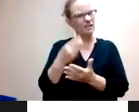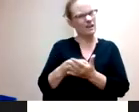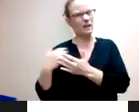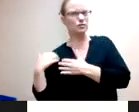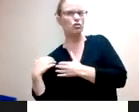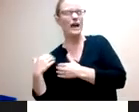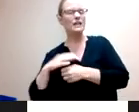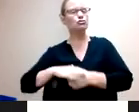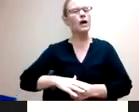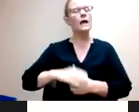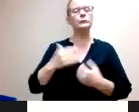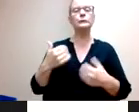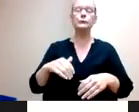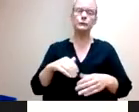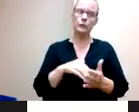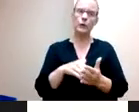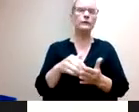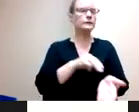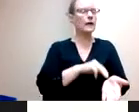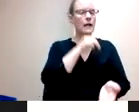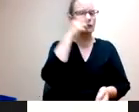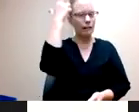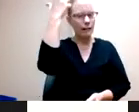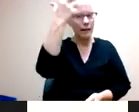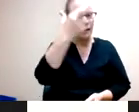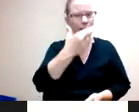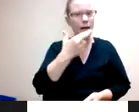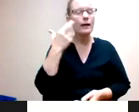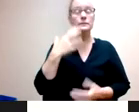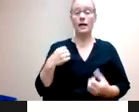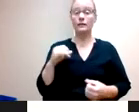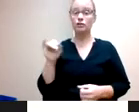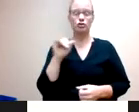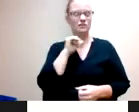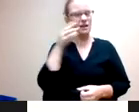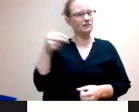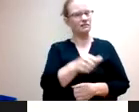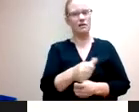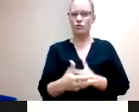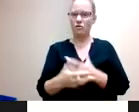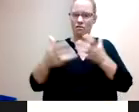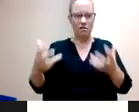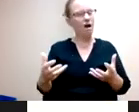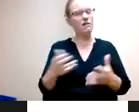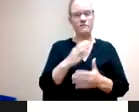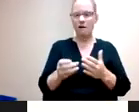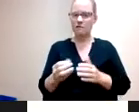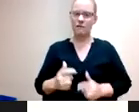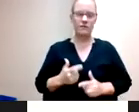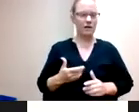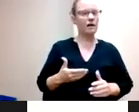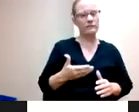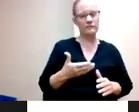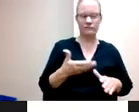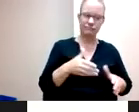And I find doctors many times don't realize how little insurance pays for end-of-life care, that unless you have Medicaid, you're